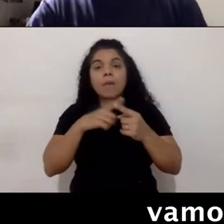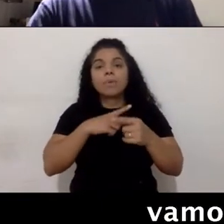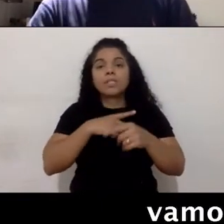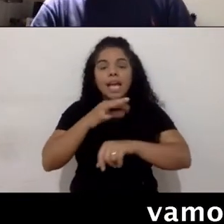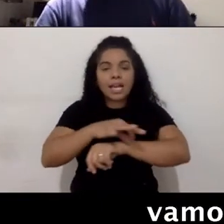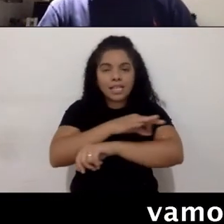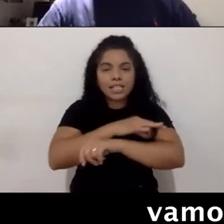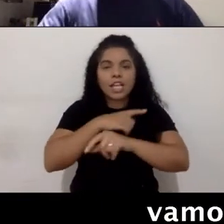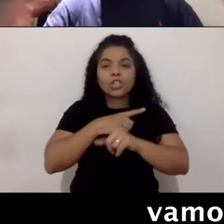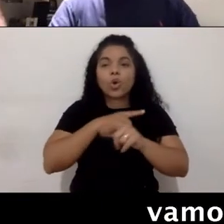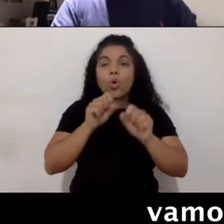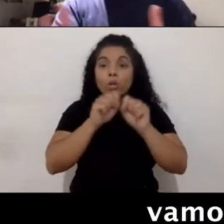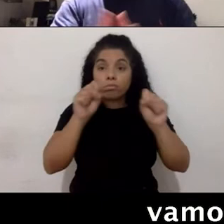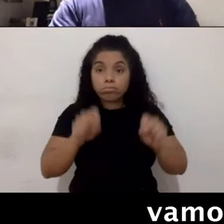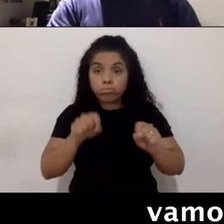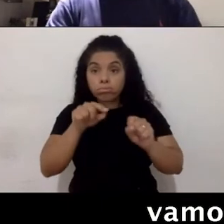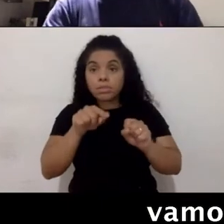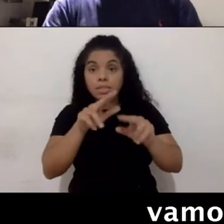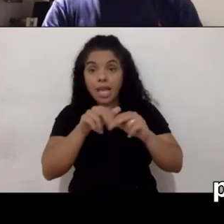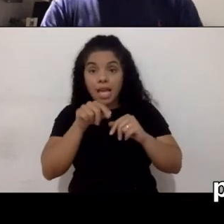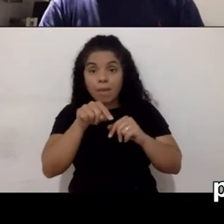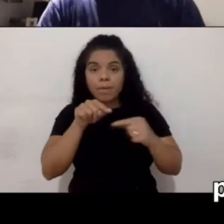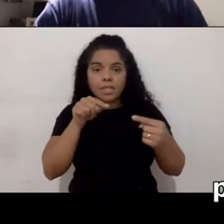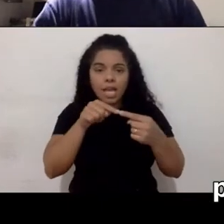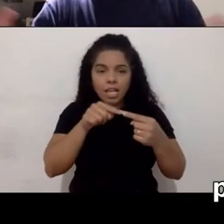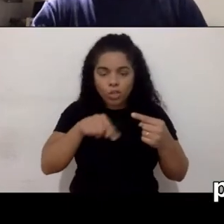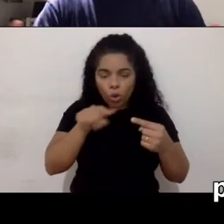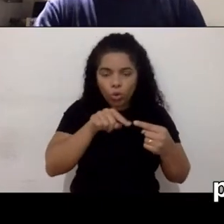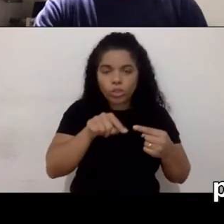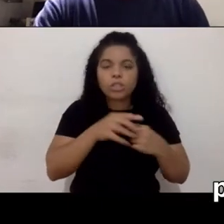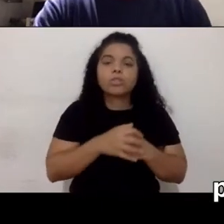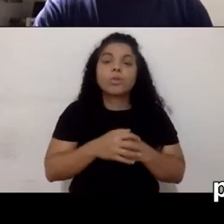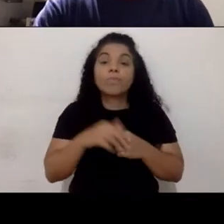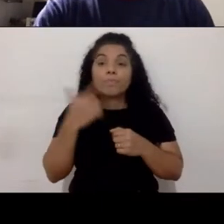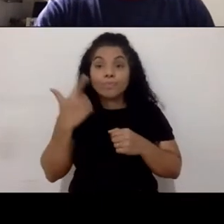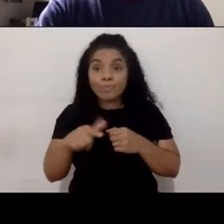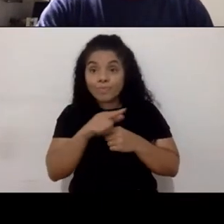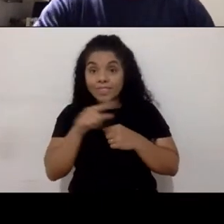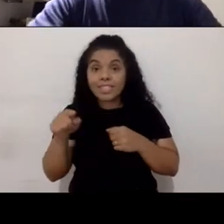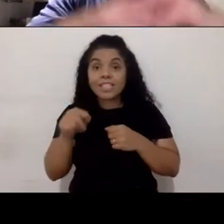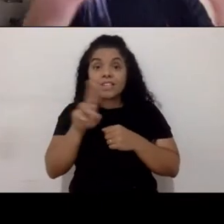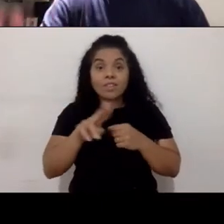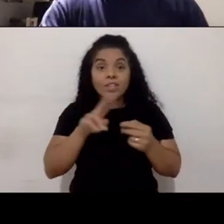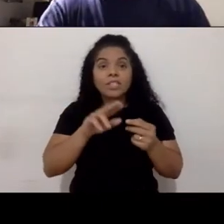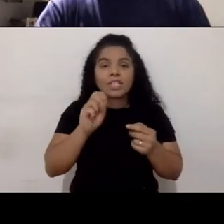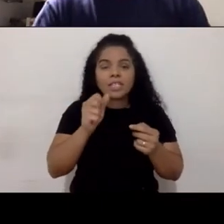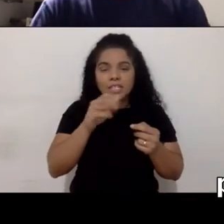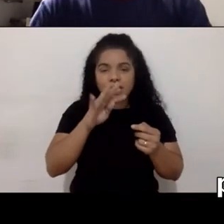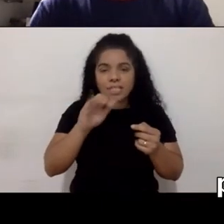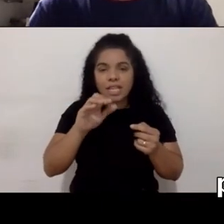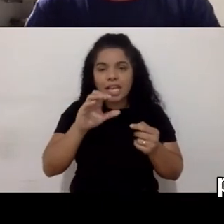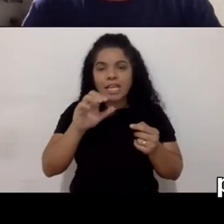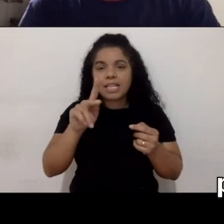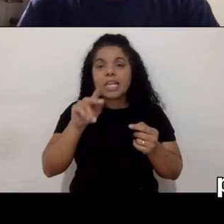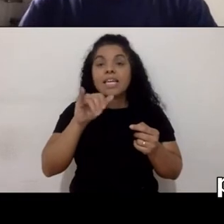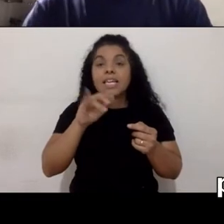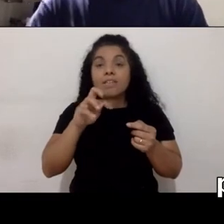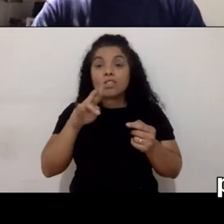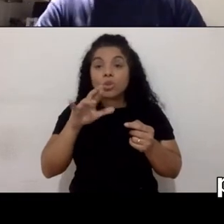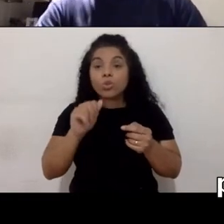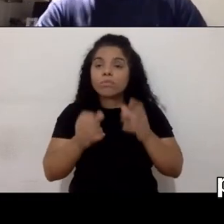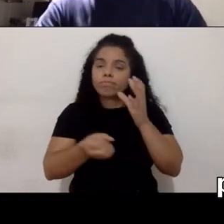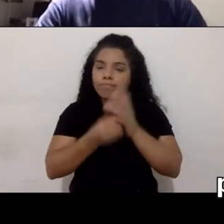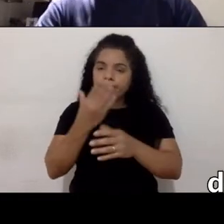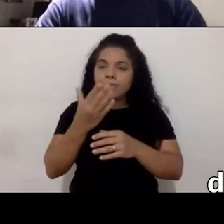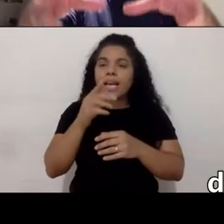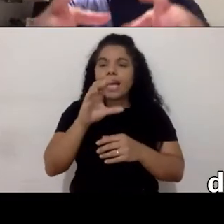And so again, as I mentioned, we're going to use the stacks. Those infrastructure stacks are what we're going to use to build the capabilities. So then we need to draw boundaries for those infrastructure, getting